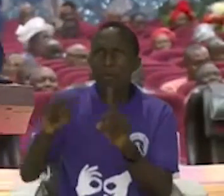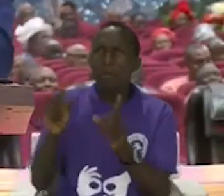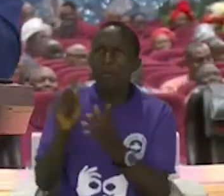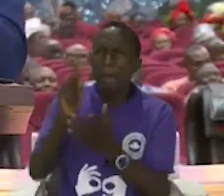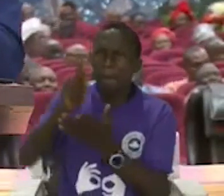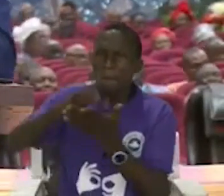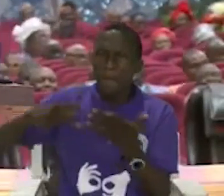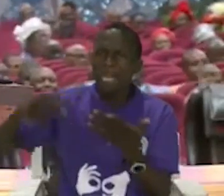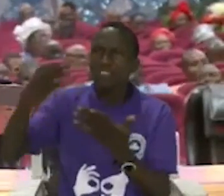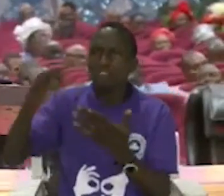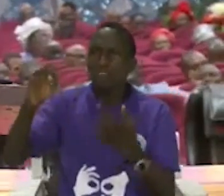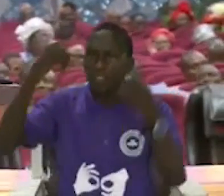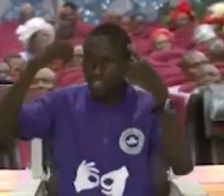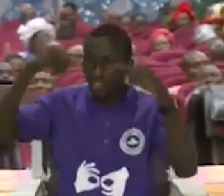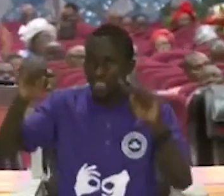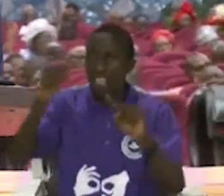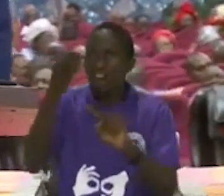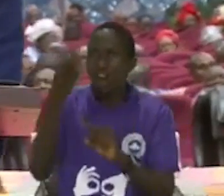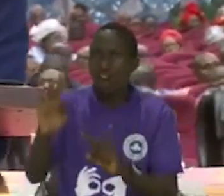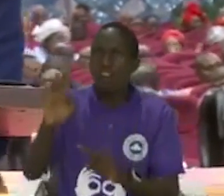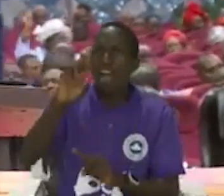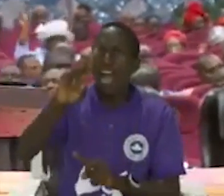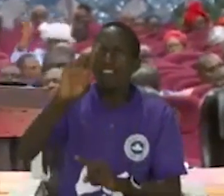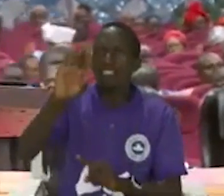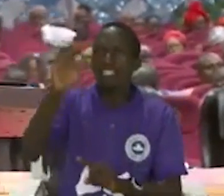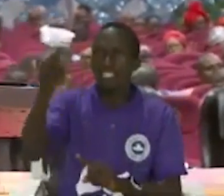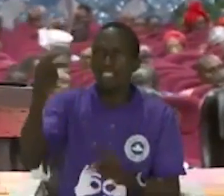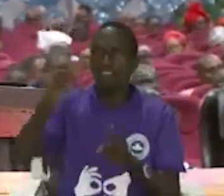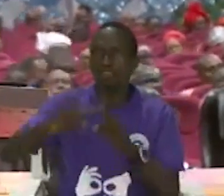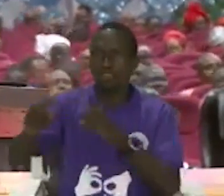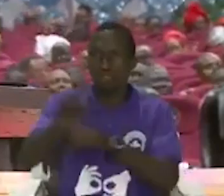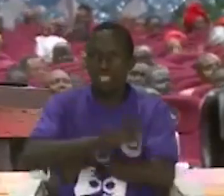success of the Redeemed Christian Church of God today.